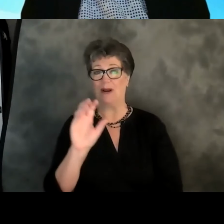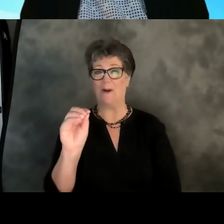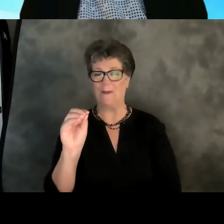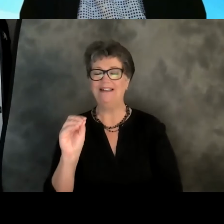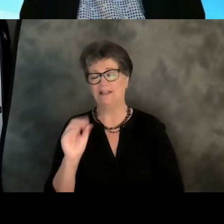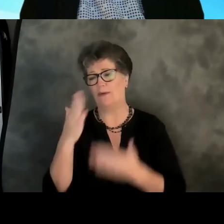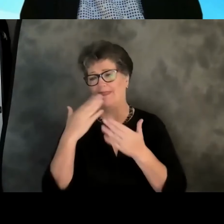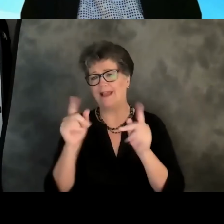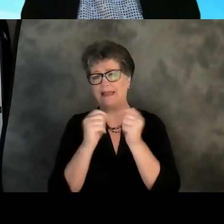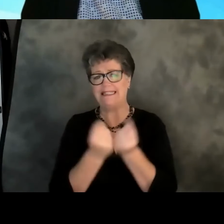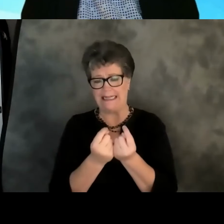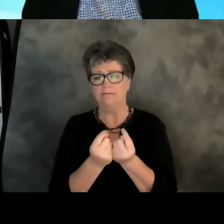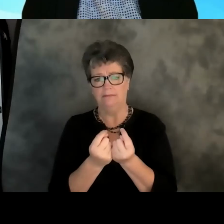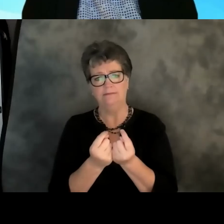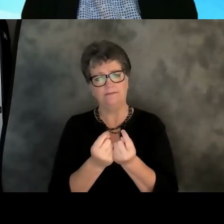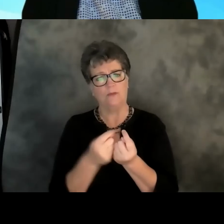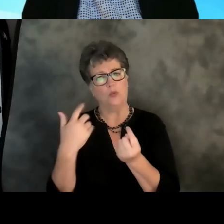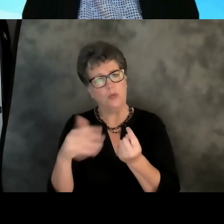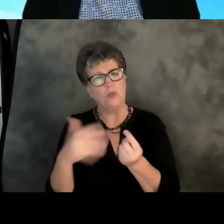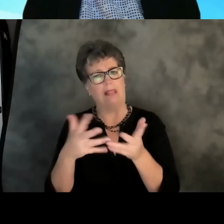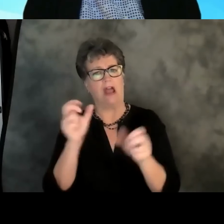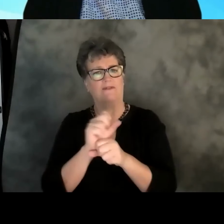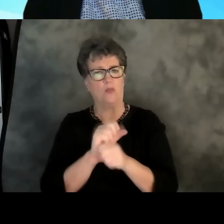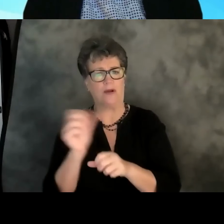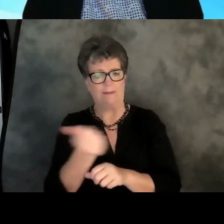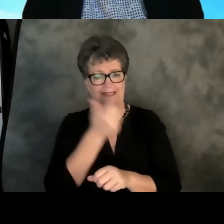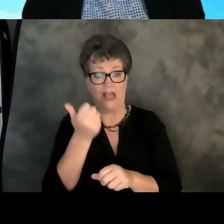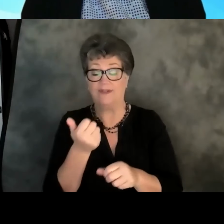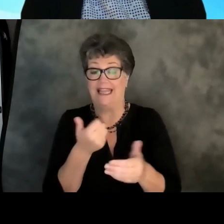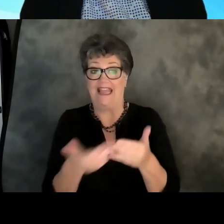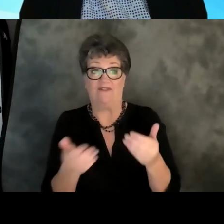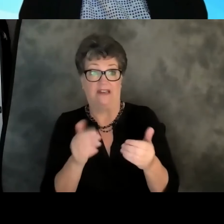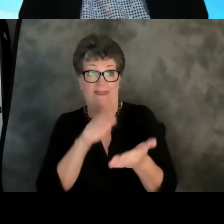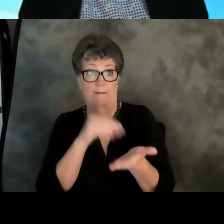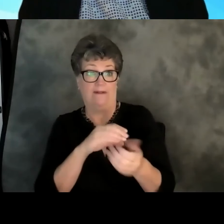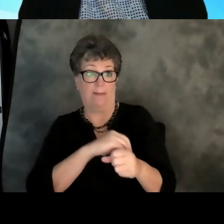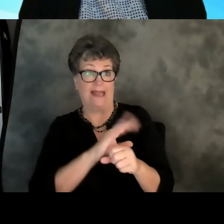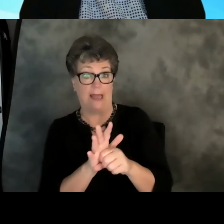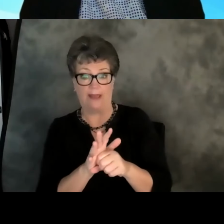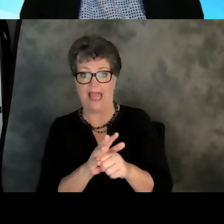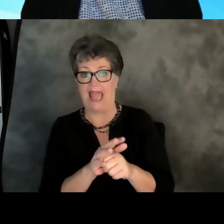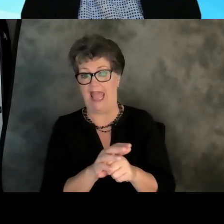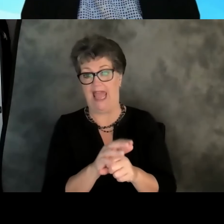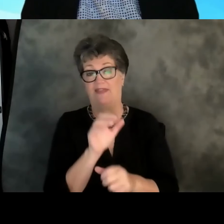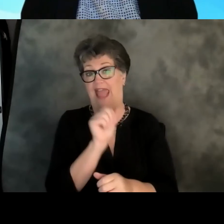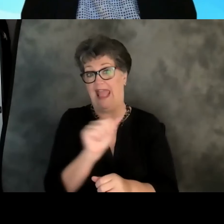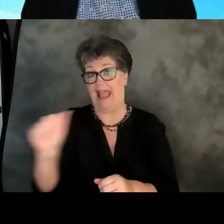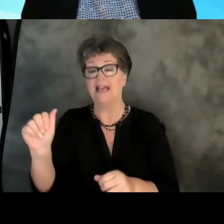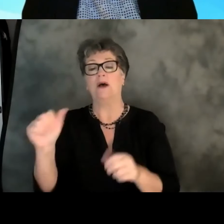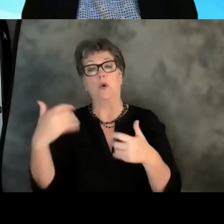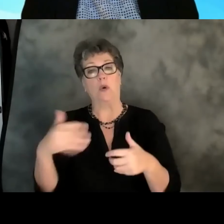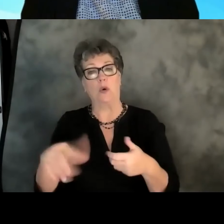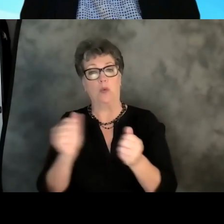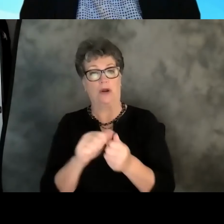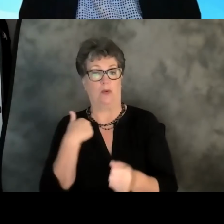my team who has done a lot of this work, even in the face of the pandemic, and AAAs who have worked with us very closely to make